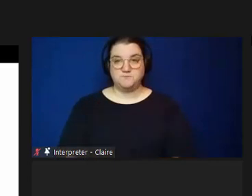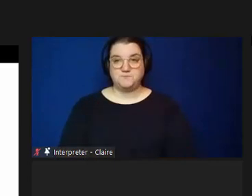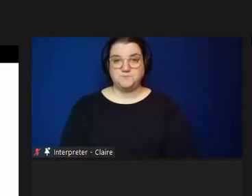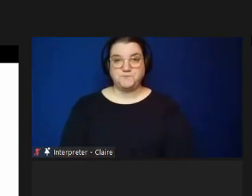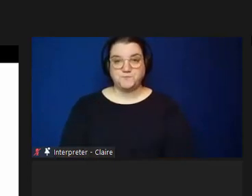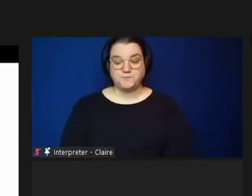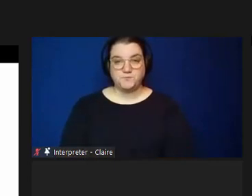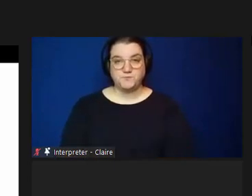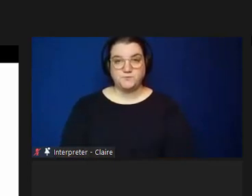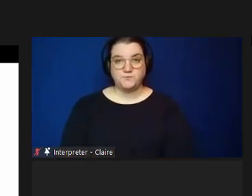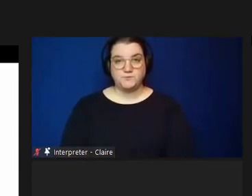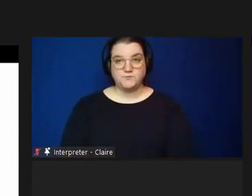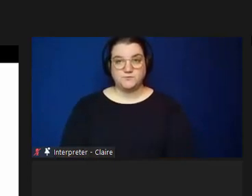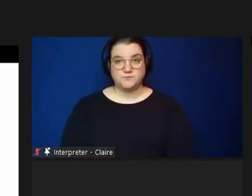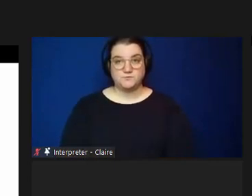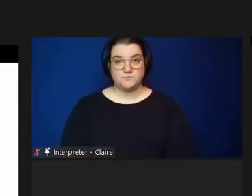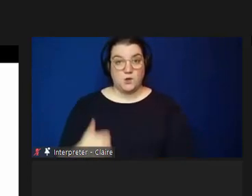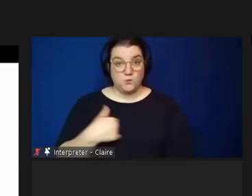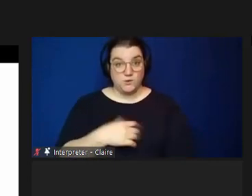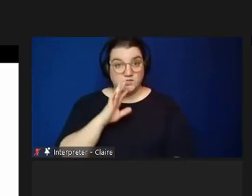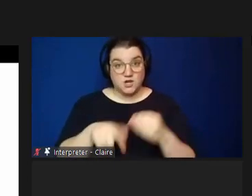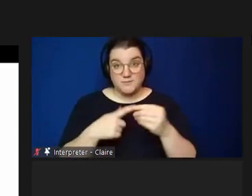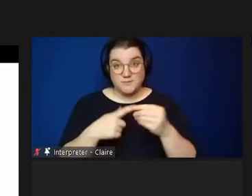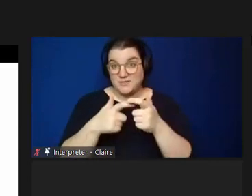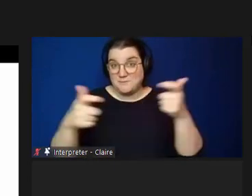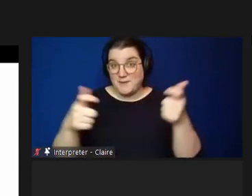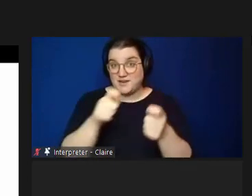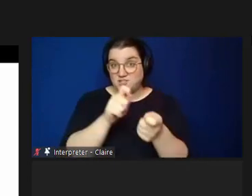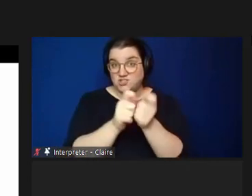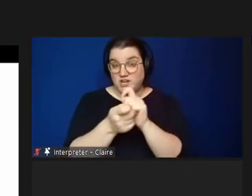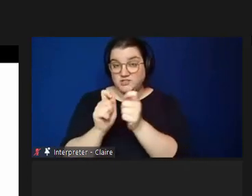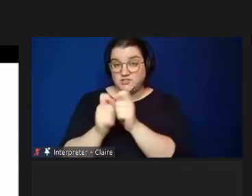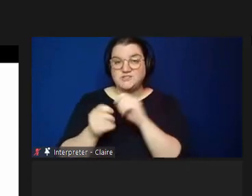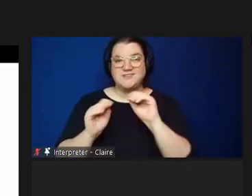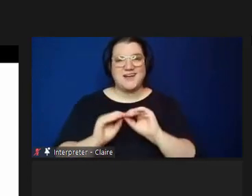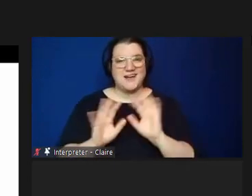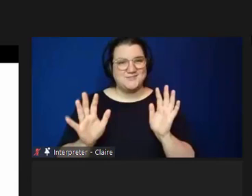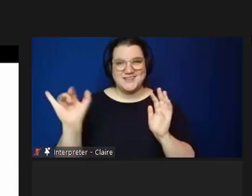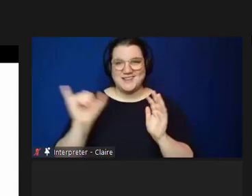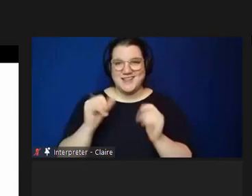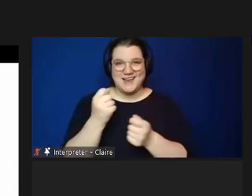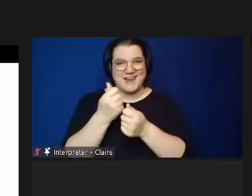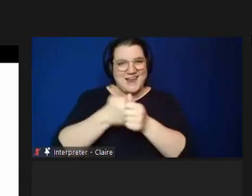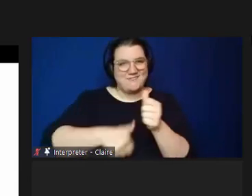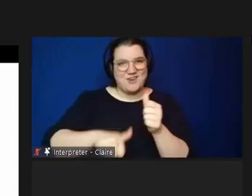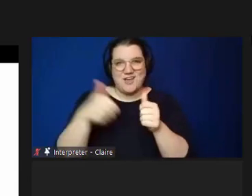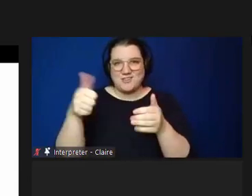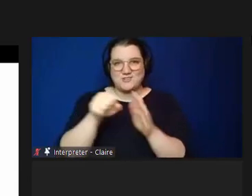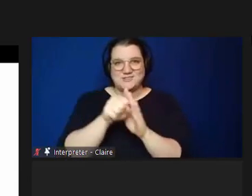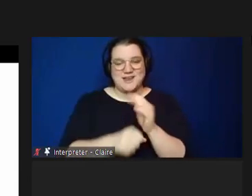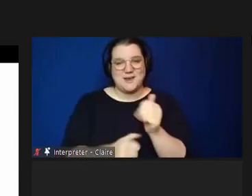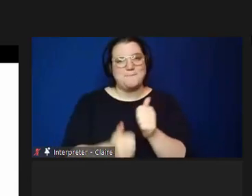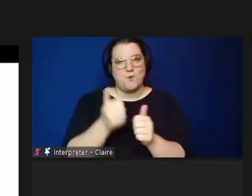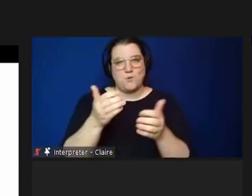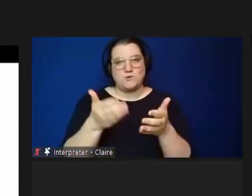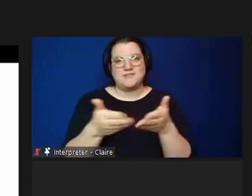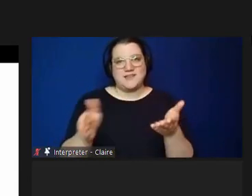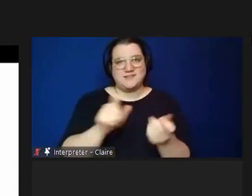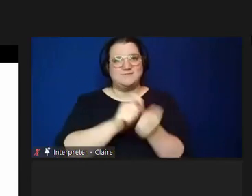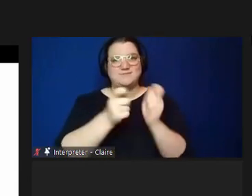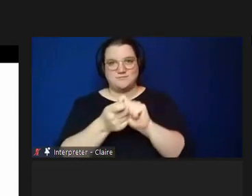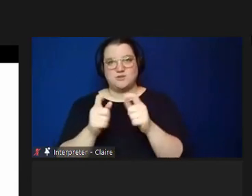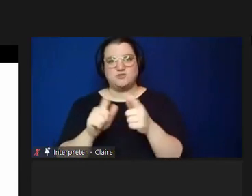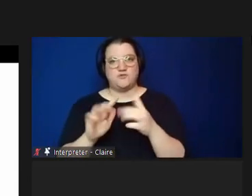So when we talk about the main changes, obviously, like every other state, most things went virtual.